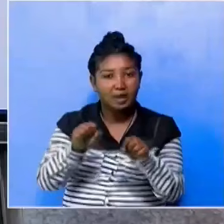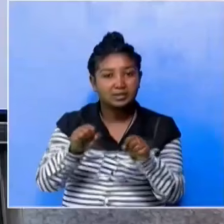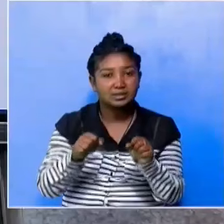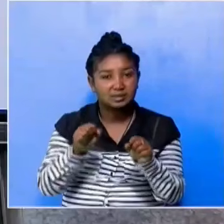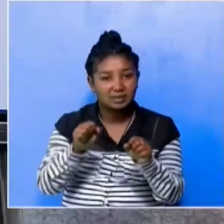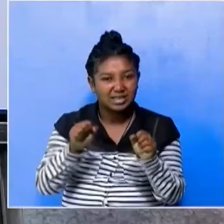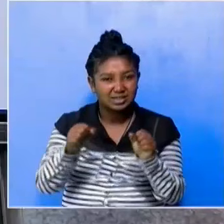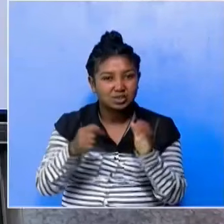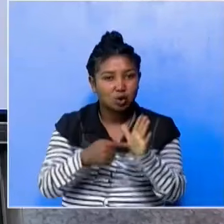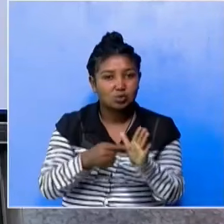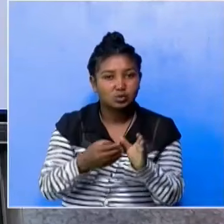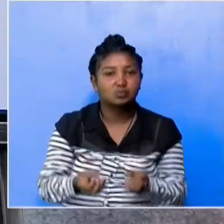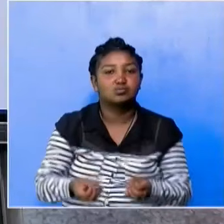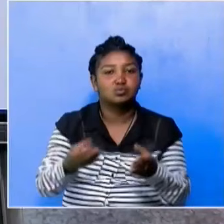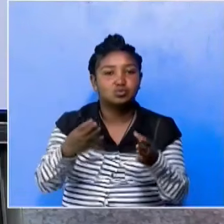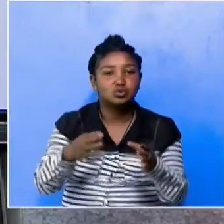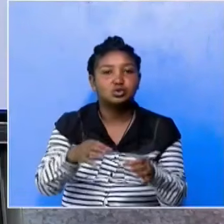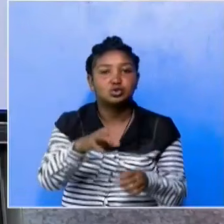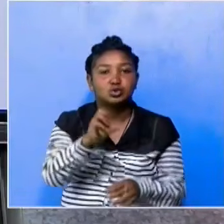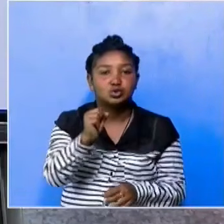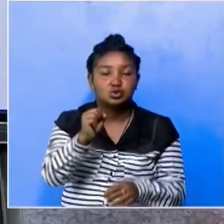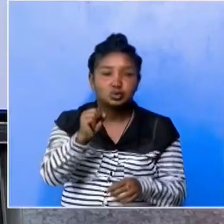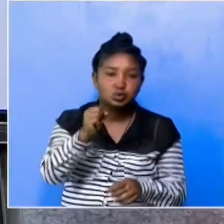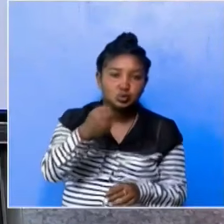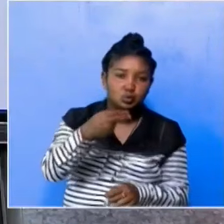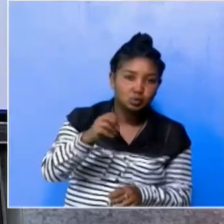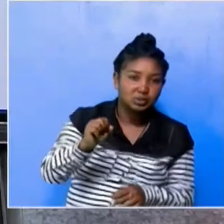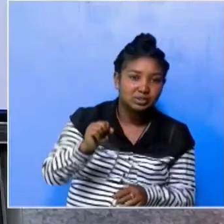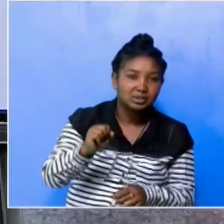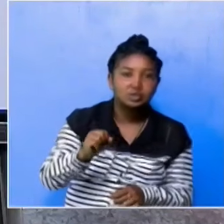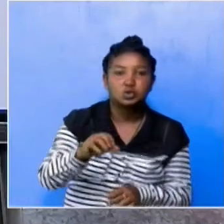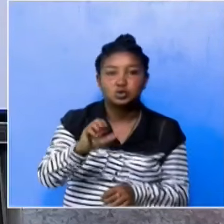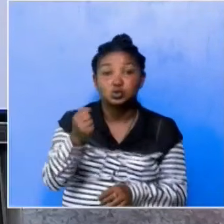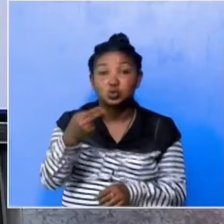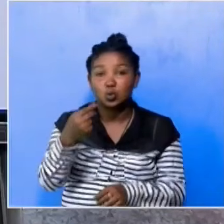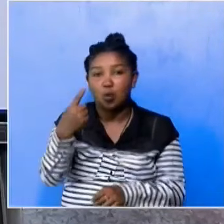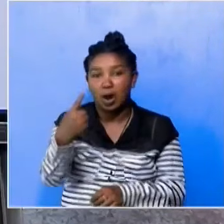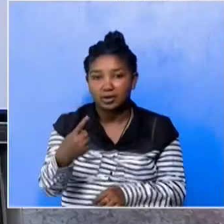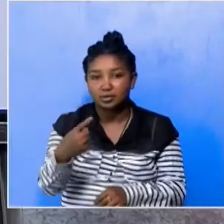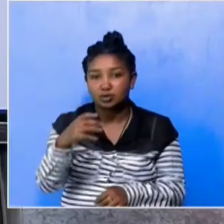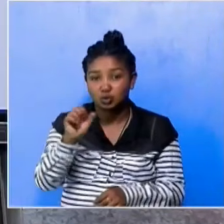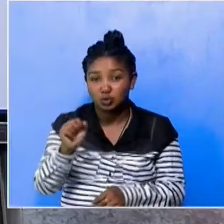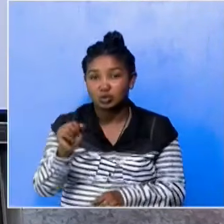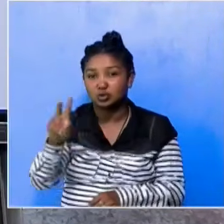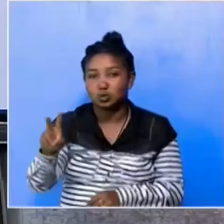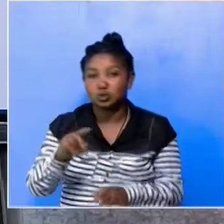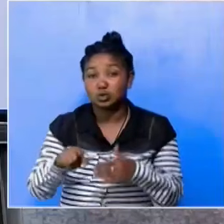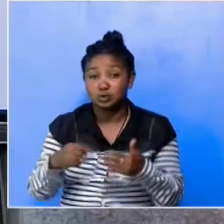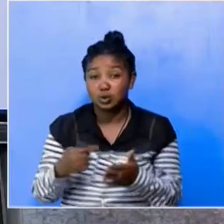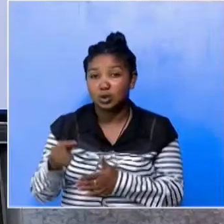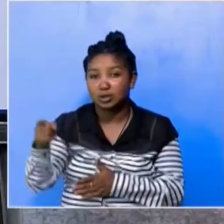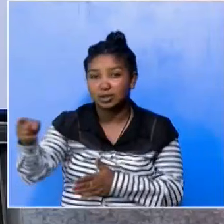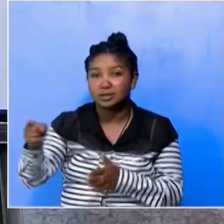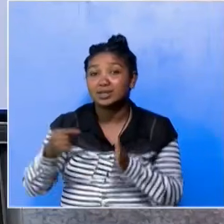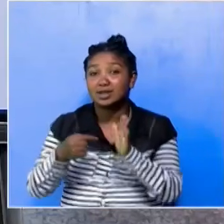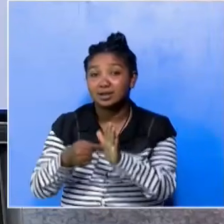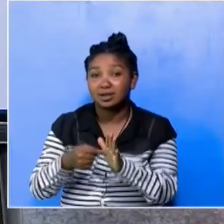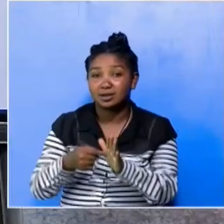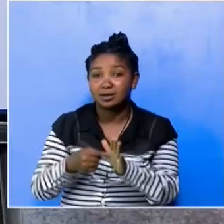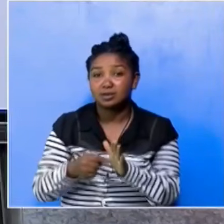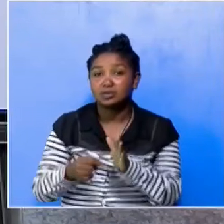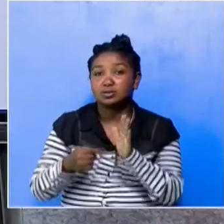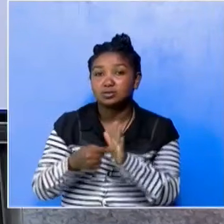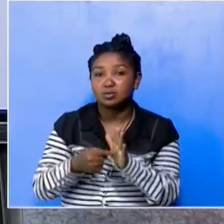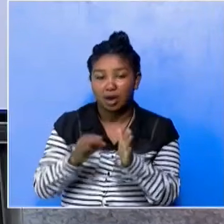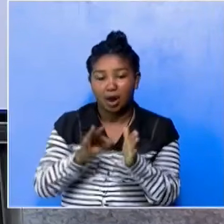plural forms. Shoe, shoes. Shoe is 1, shoes is 2. So here is the indicator which shows that it